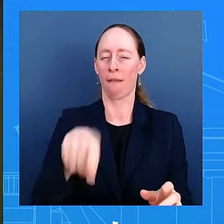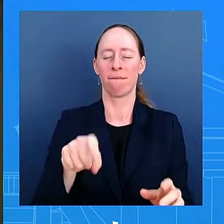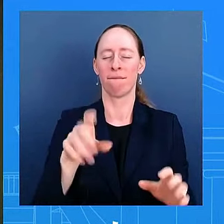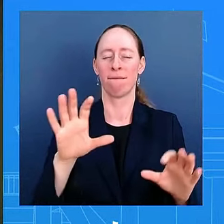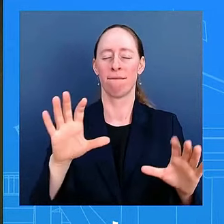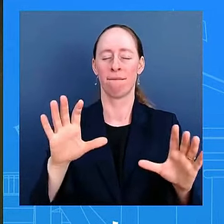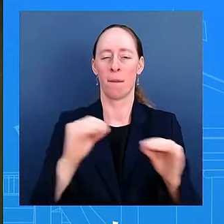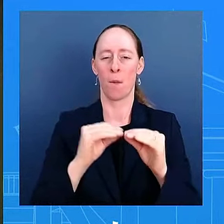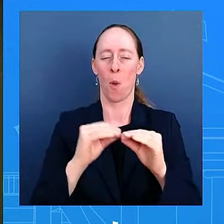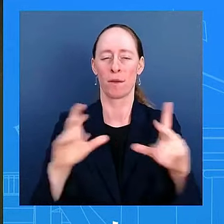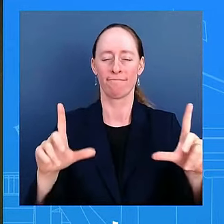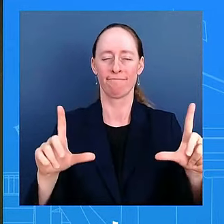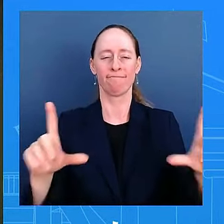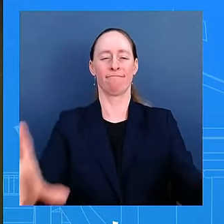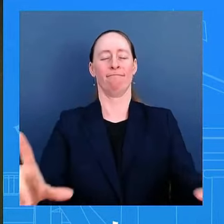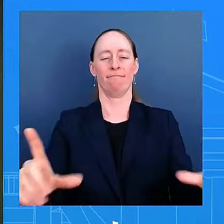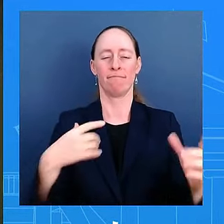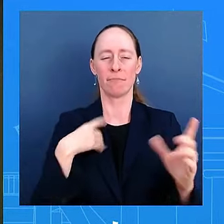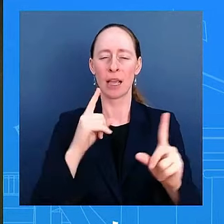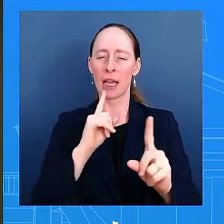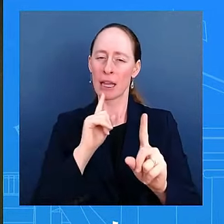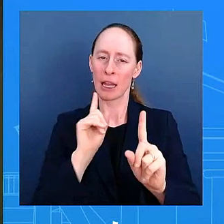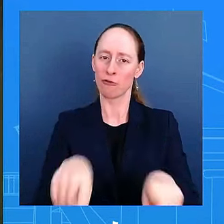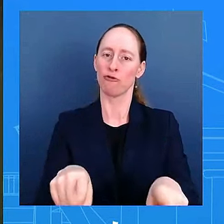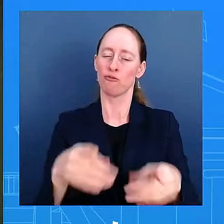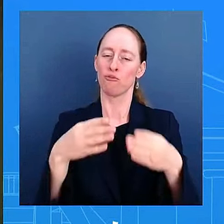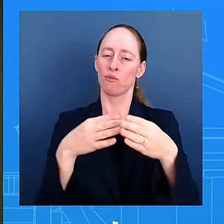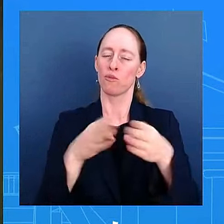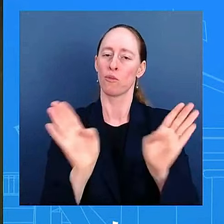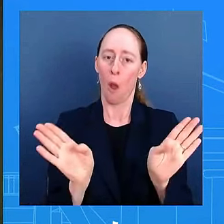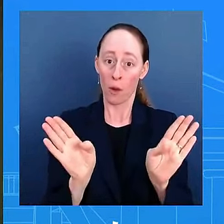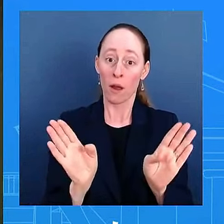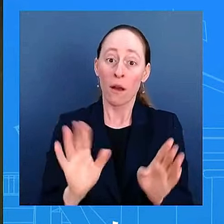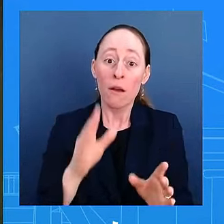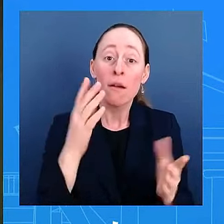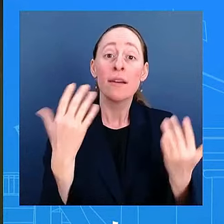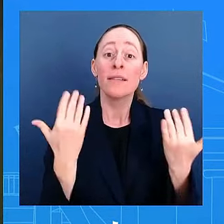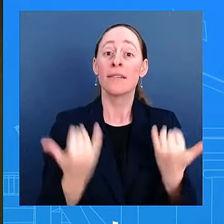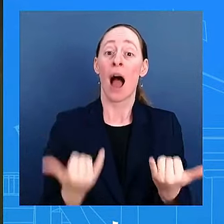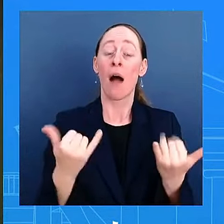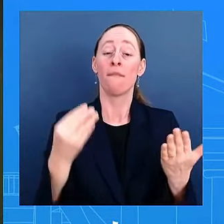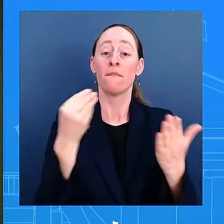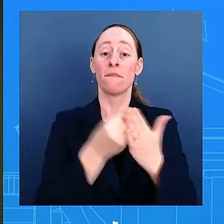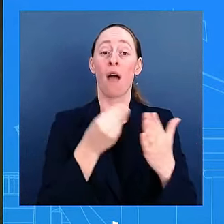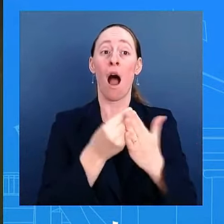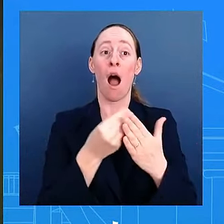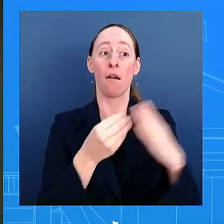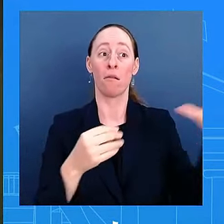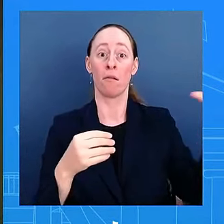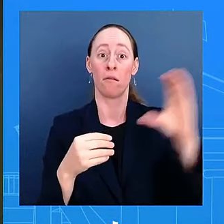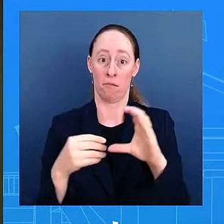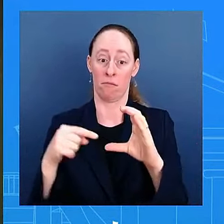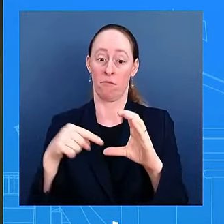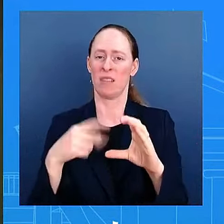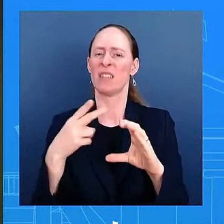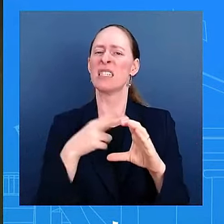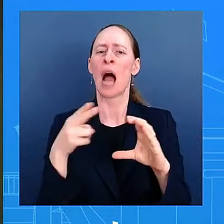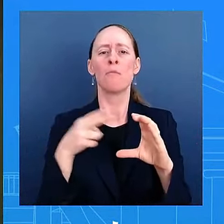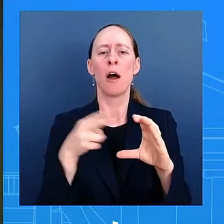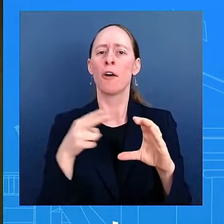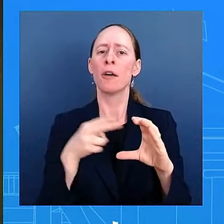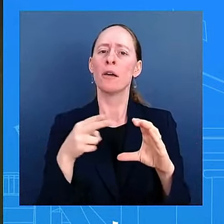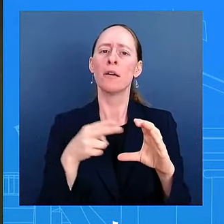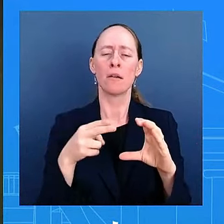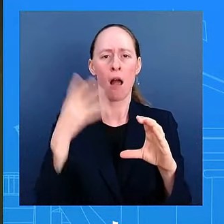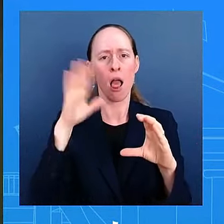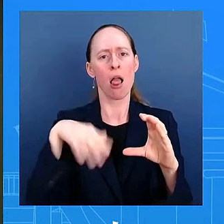resolution is not a stable way to fund the federal government. Needs change from year to year, and we